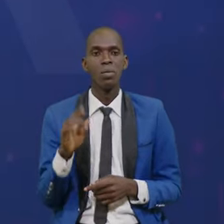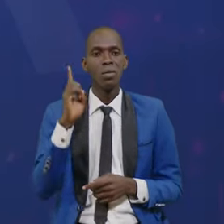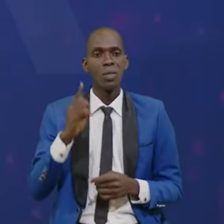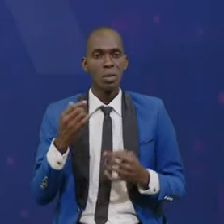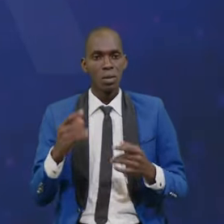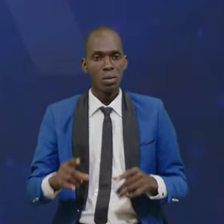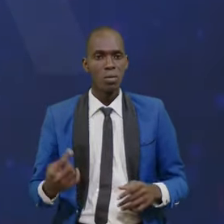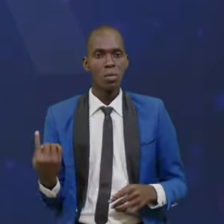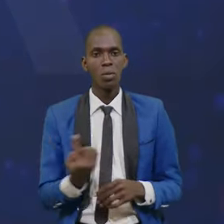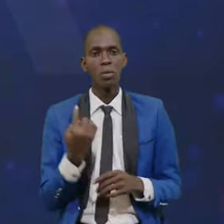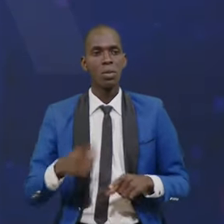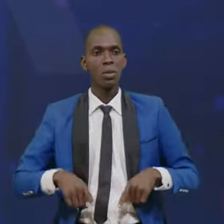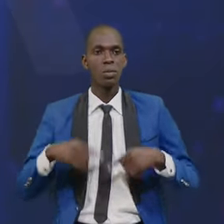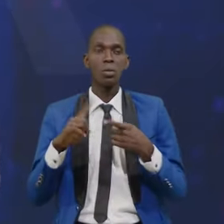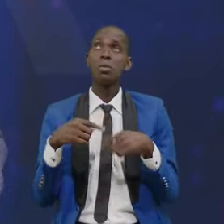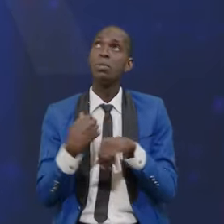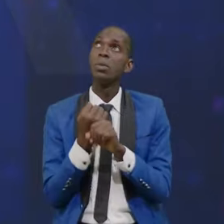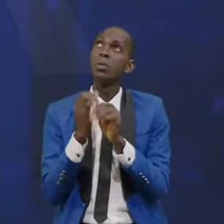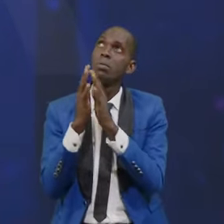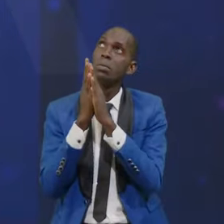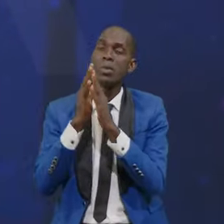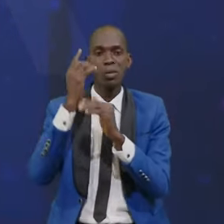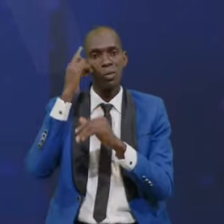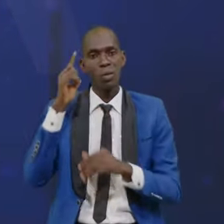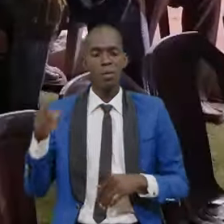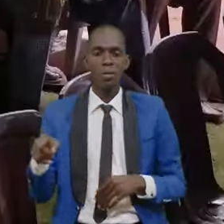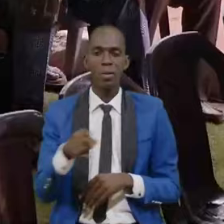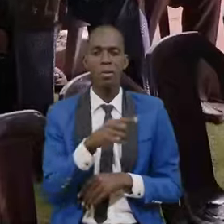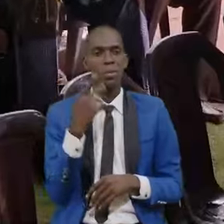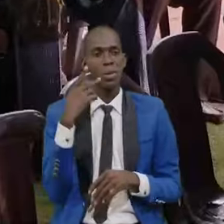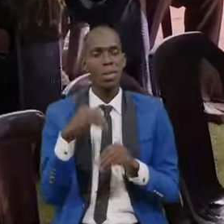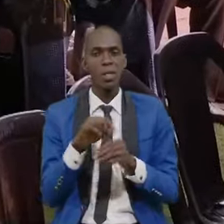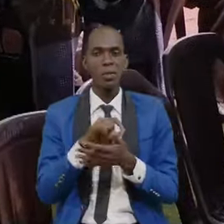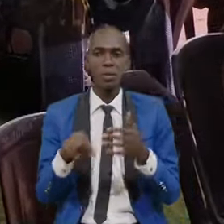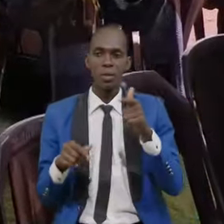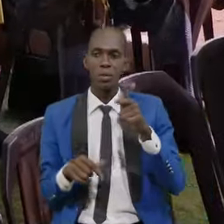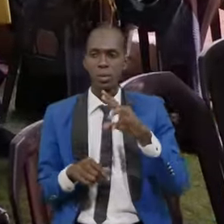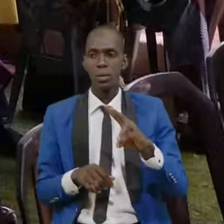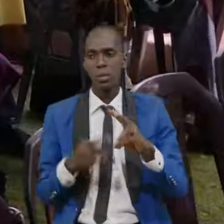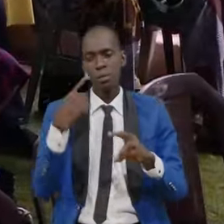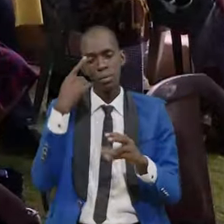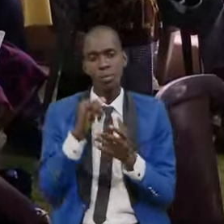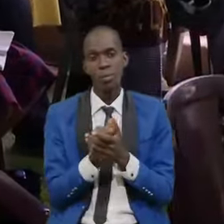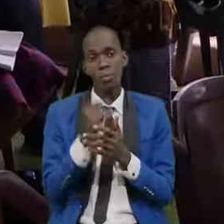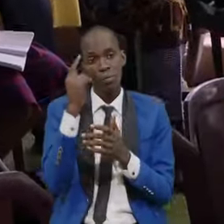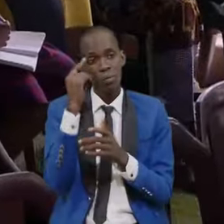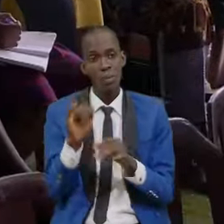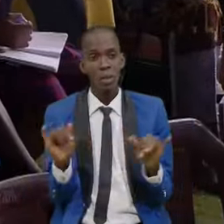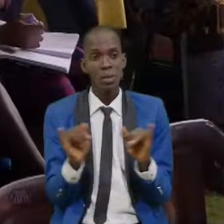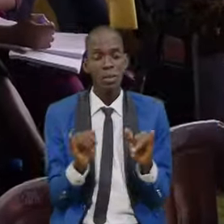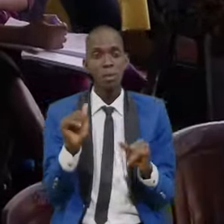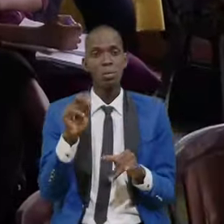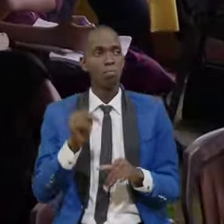make intercession for them. Look at verse 26. In verse 26, for such an high